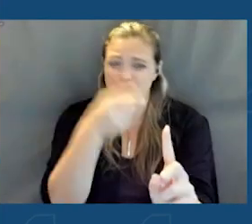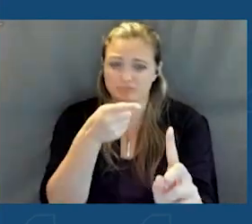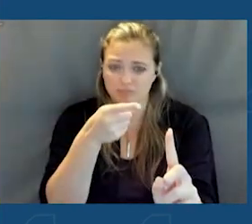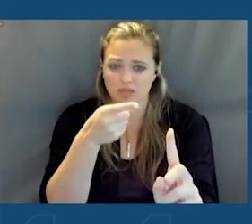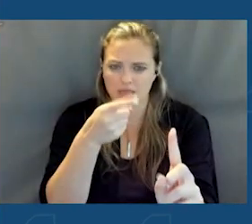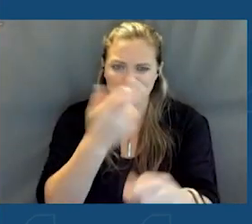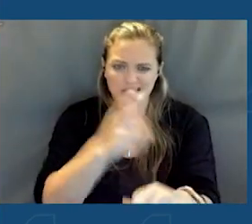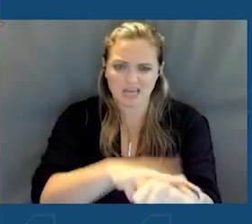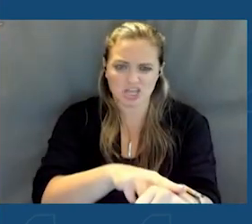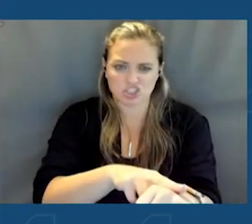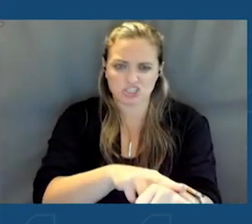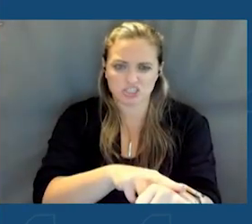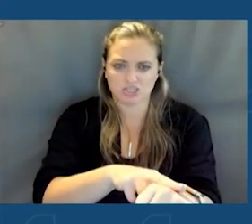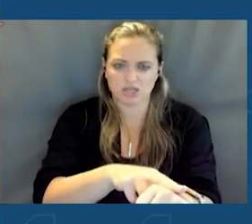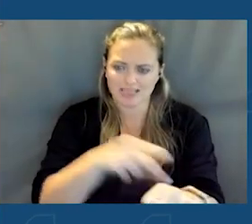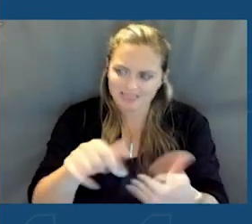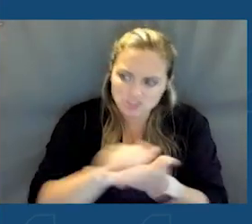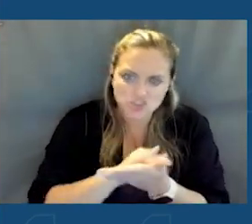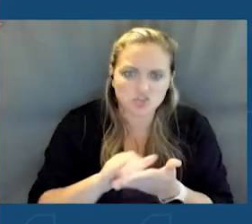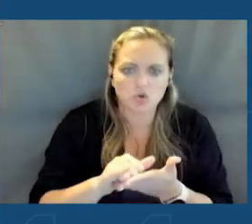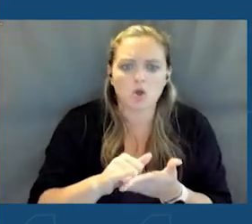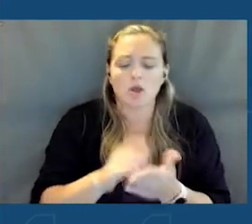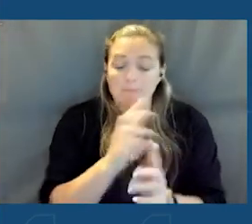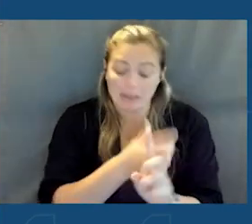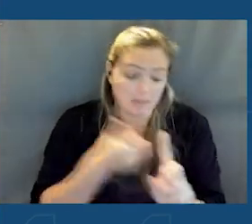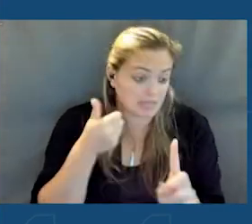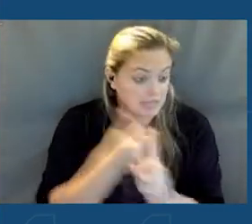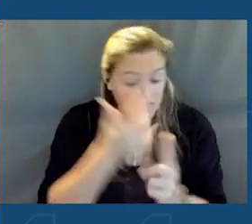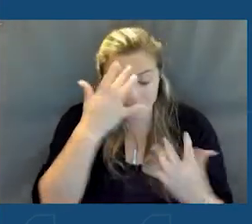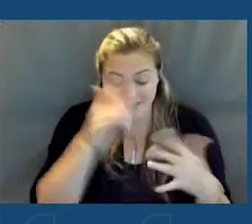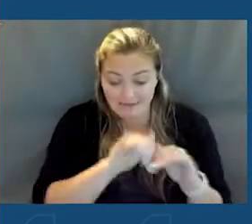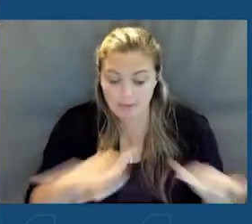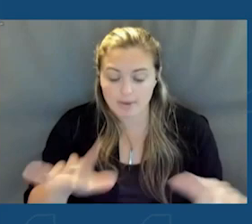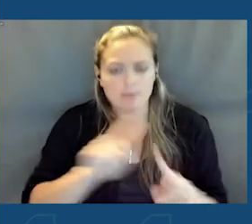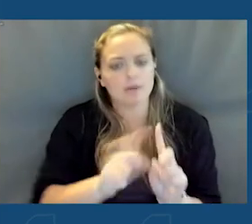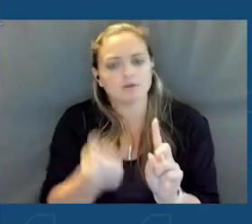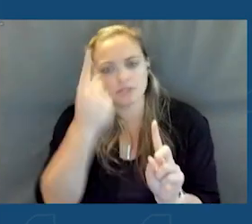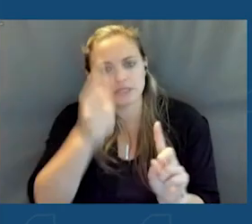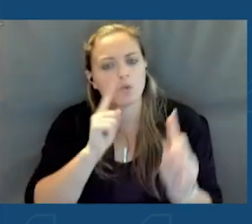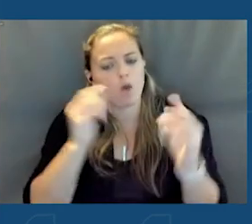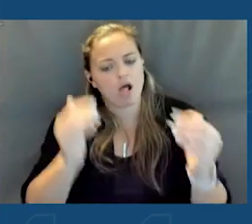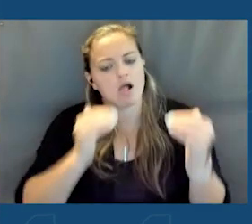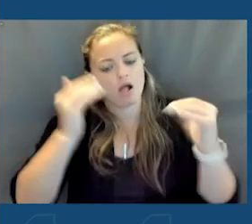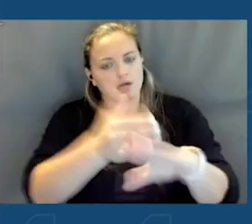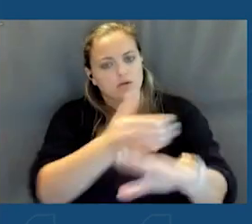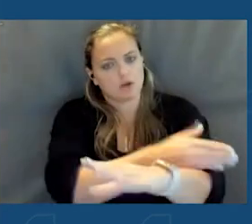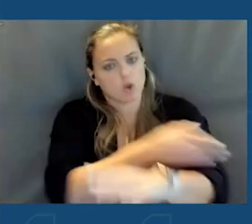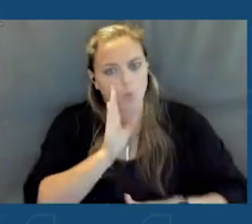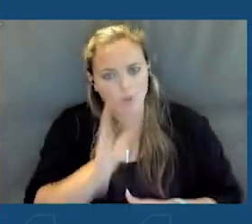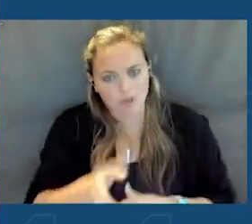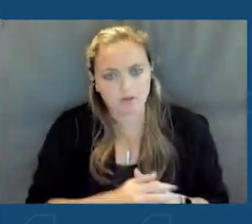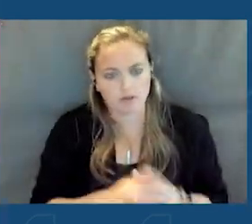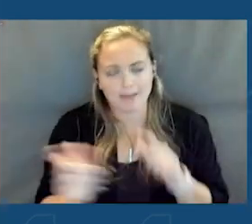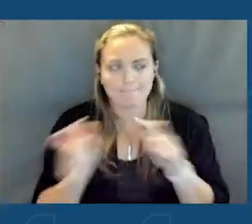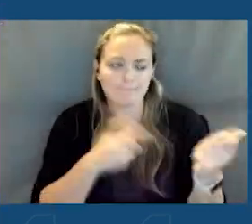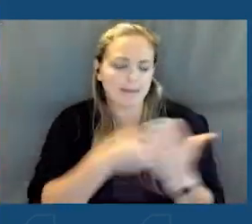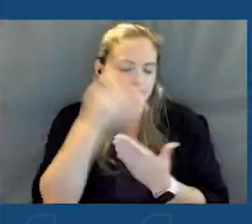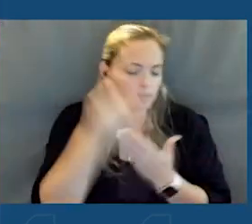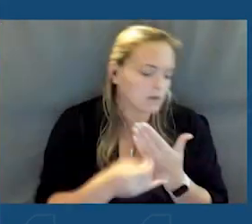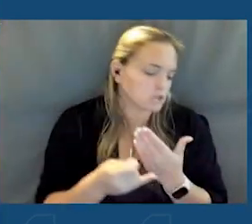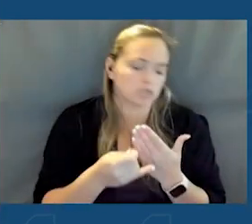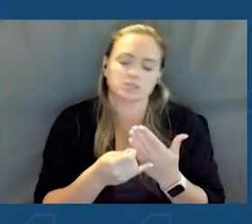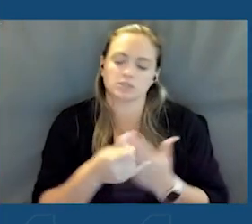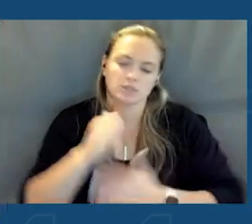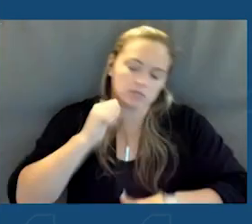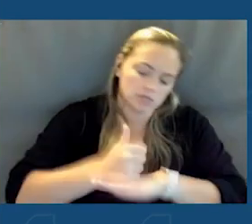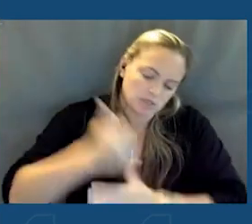that this is New York. We may have been hardest hit by this pandemic, but we're going to rise up the furthest. And big projects put a stamp on that and